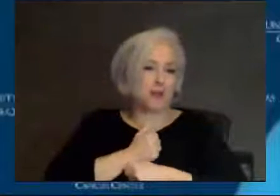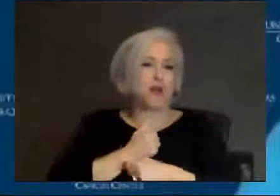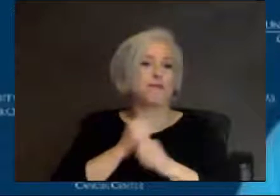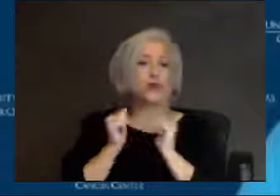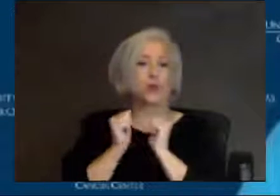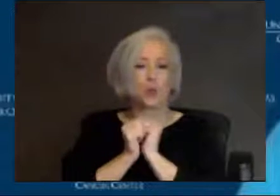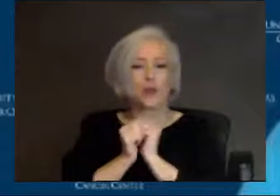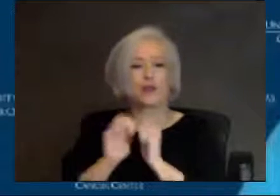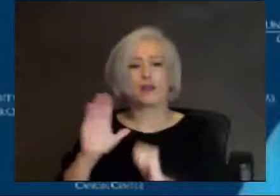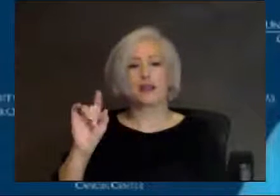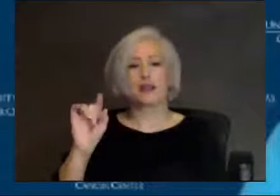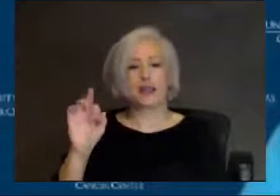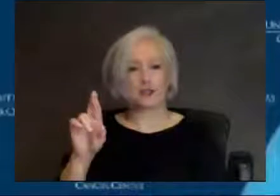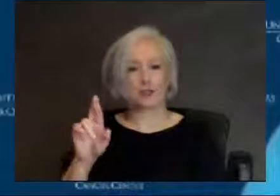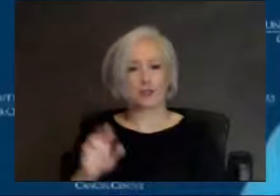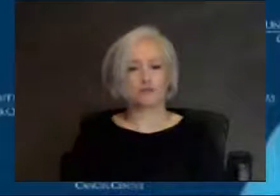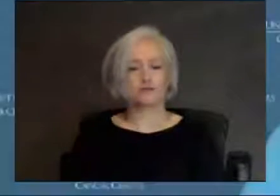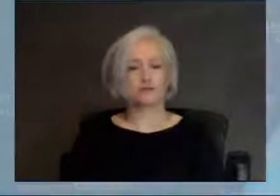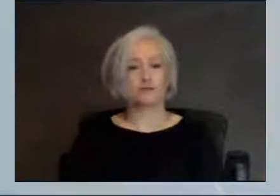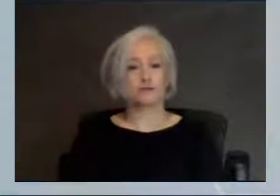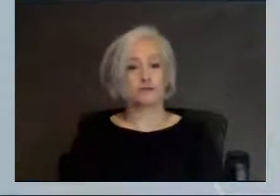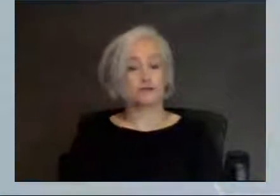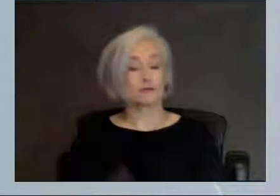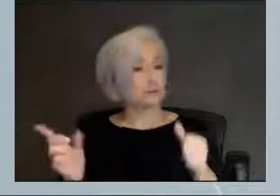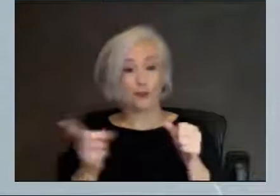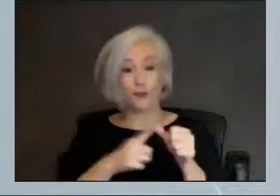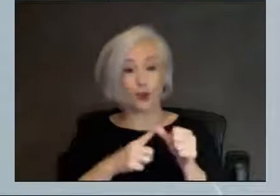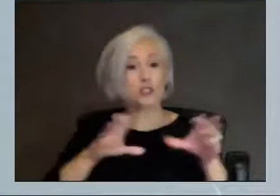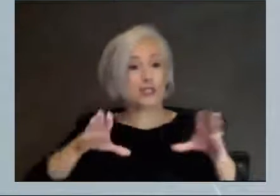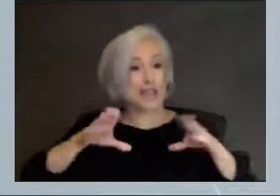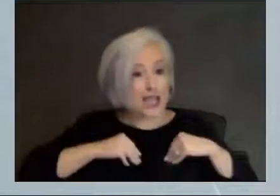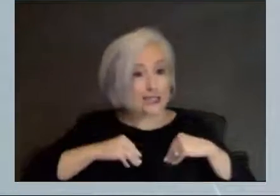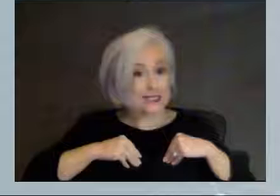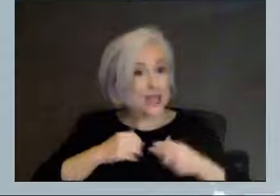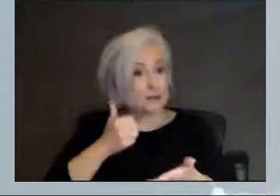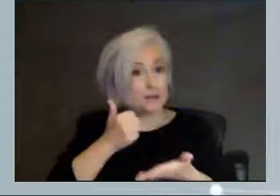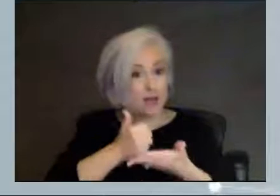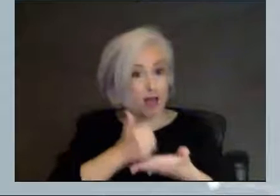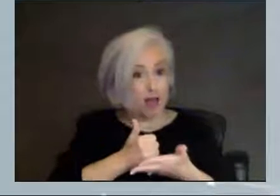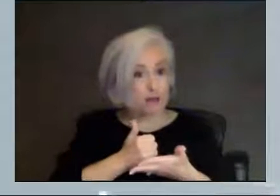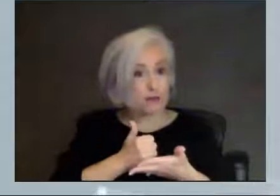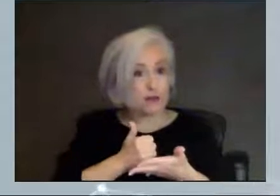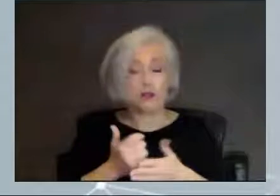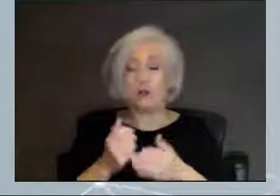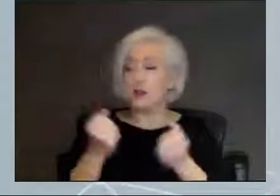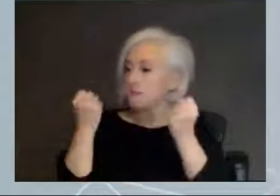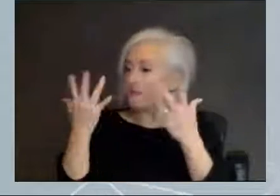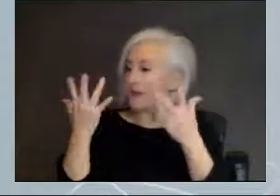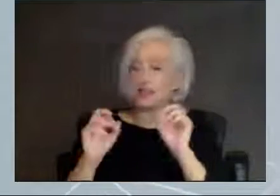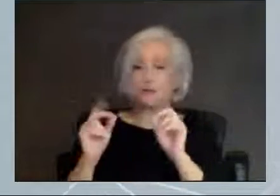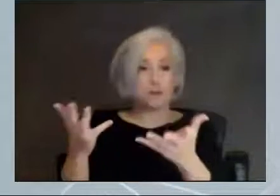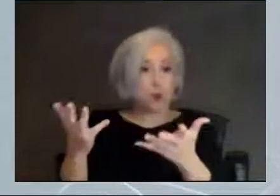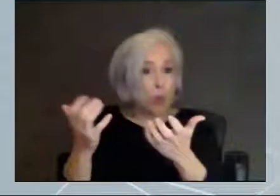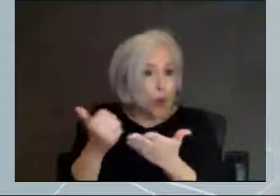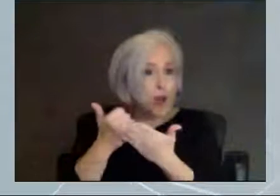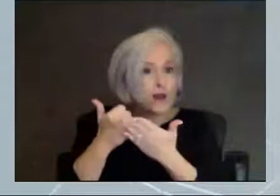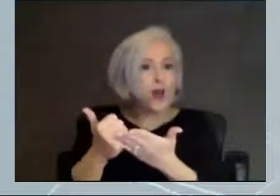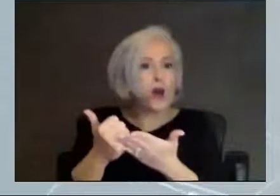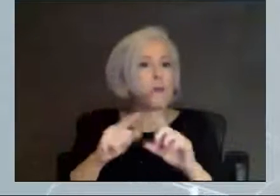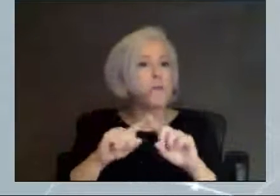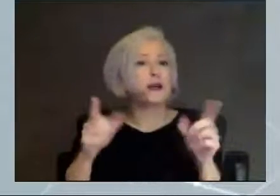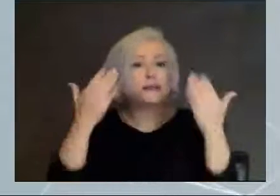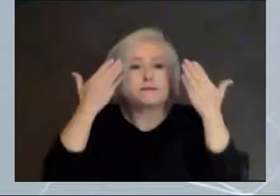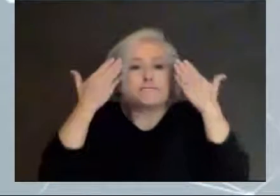Well, first, accept help. People want to help, they don't know how to help. And so if they